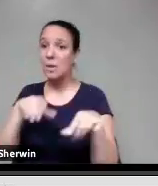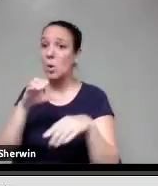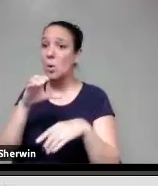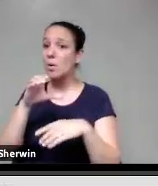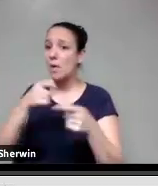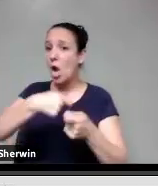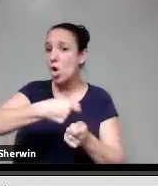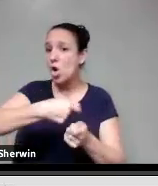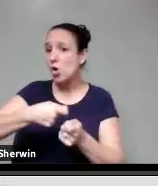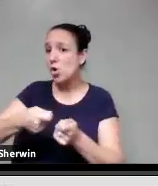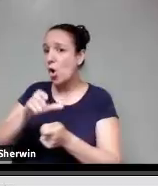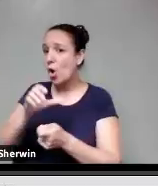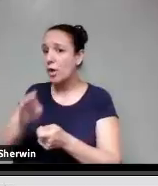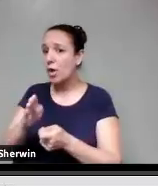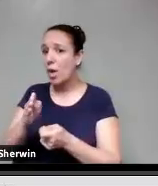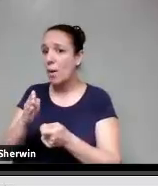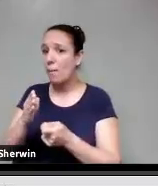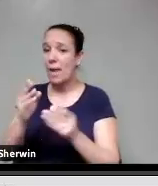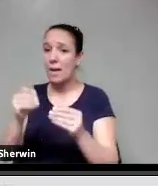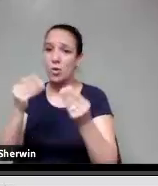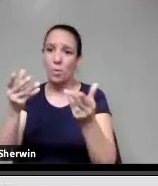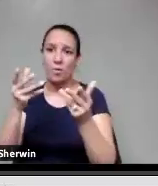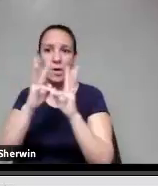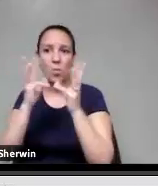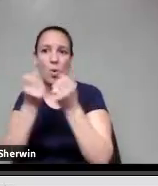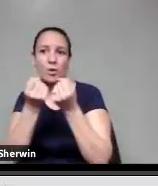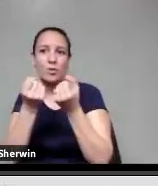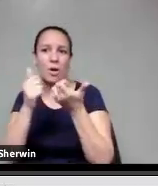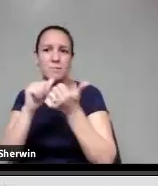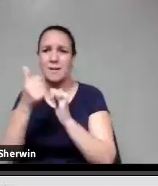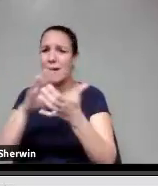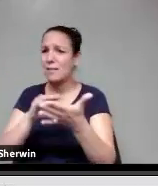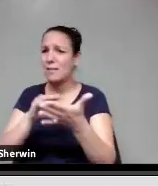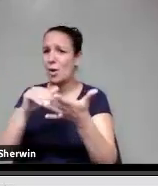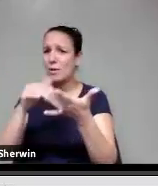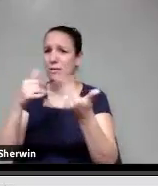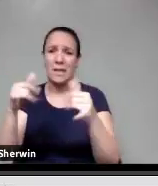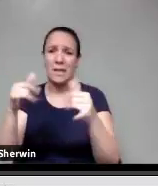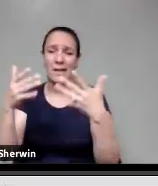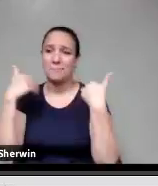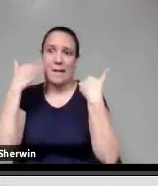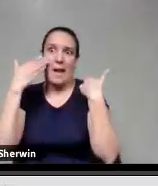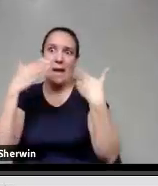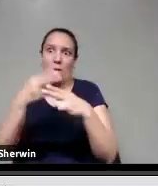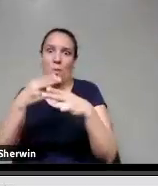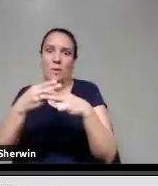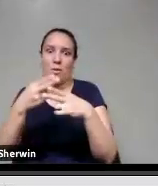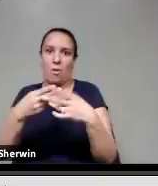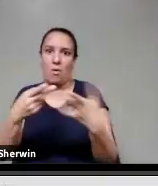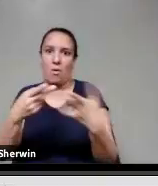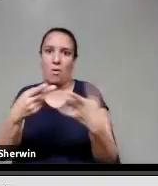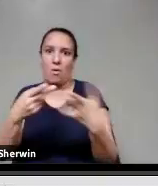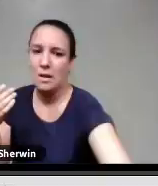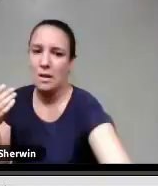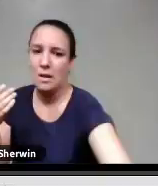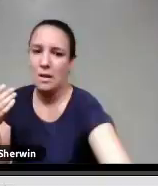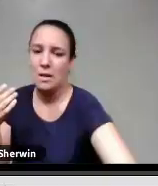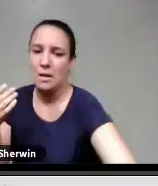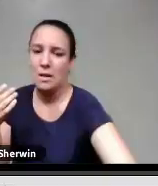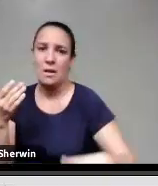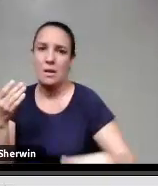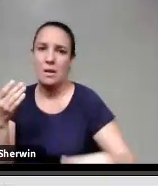you could offer workshops at the library on how to learn to play, I don't know what the card games are, Bunko or whatever. And you could tie